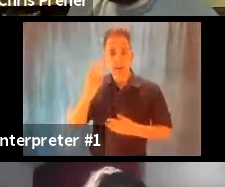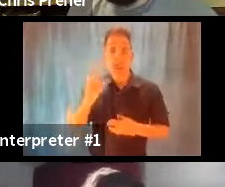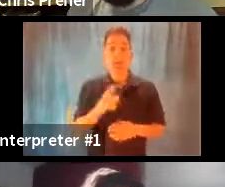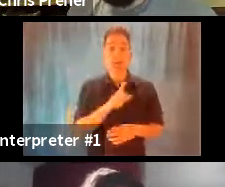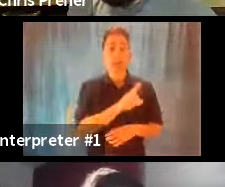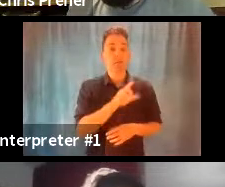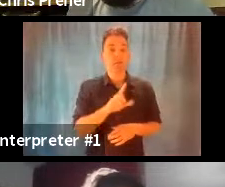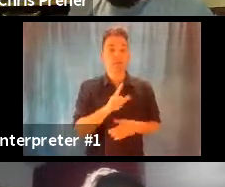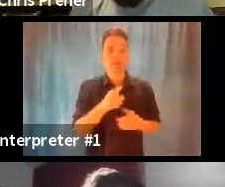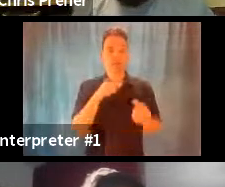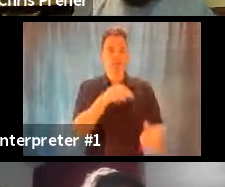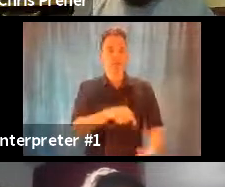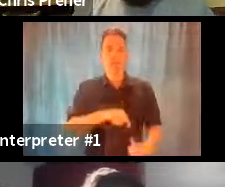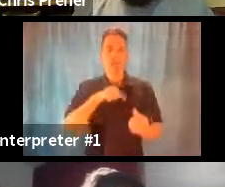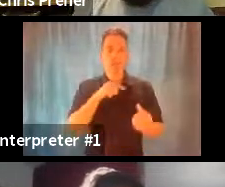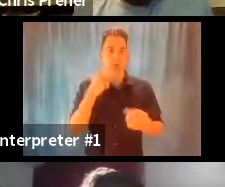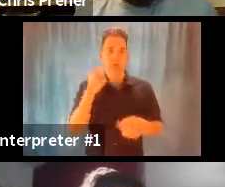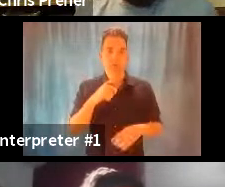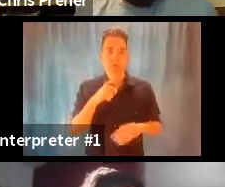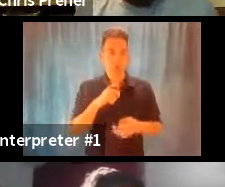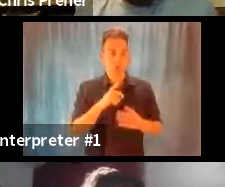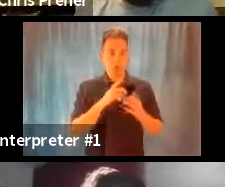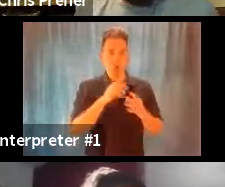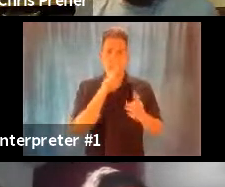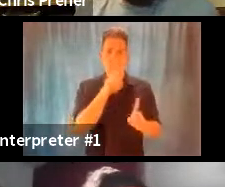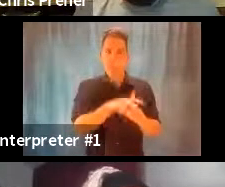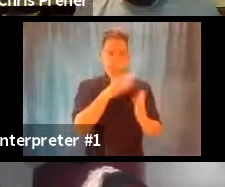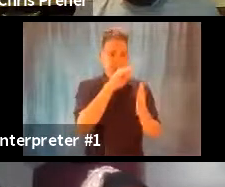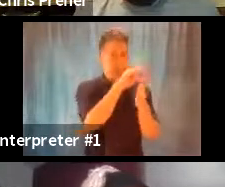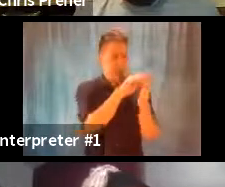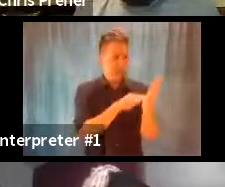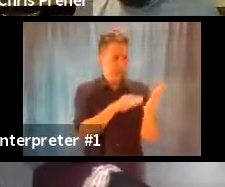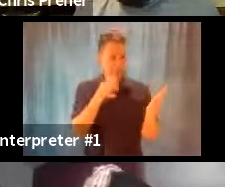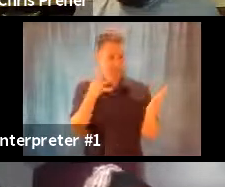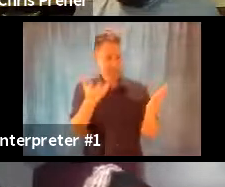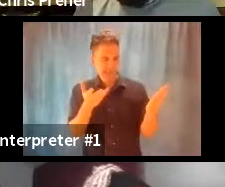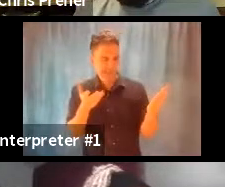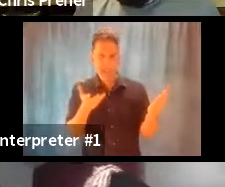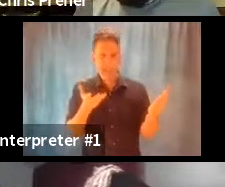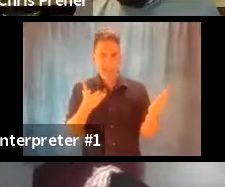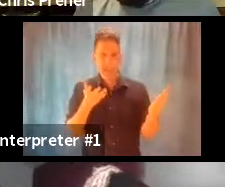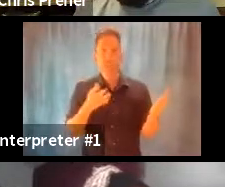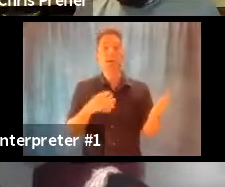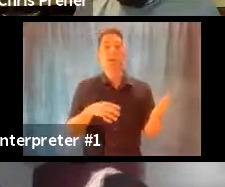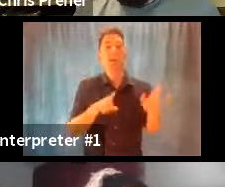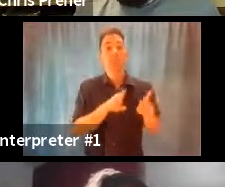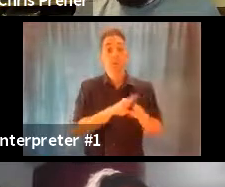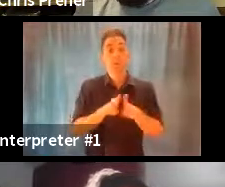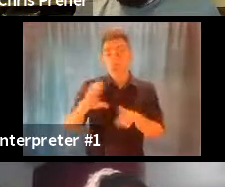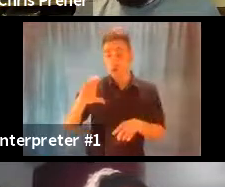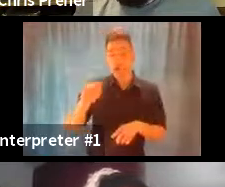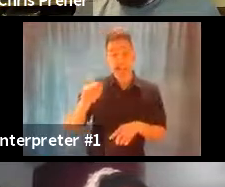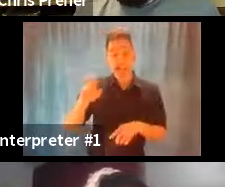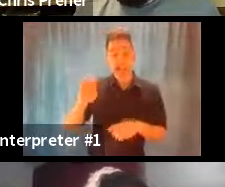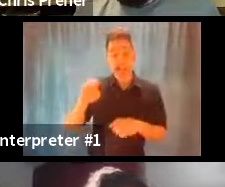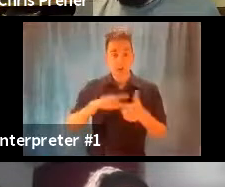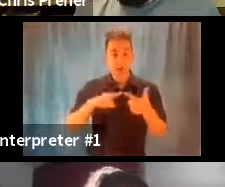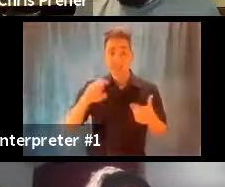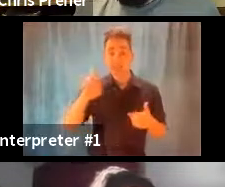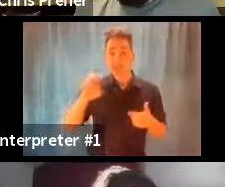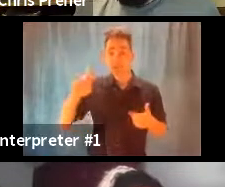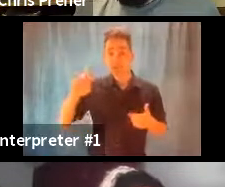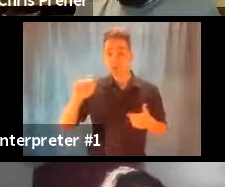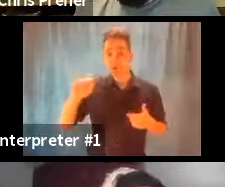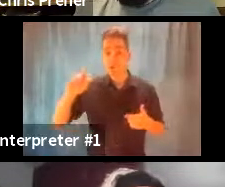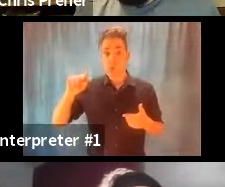rental assistance applications or have had difficulty understanding the numerous funding streams, be it CARES, ERAP, SAFER, or the